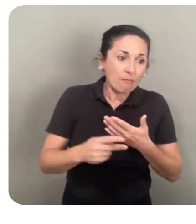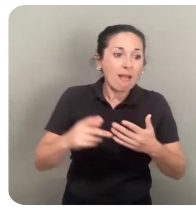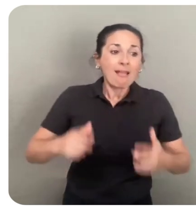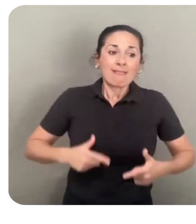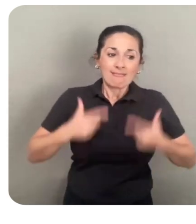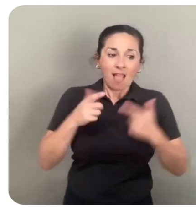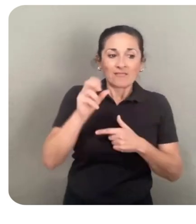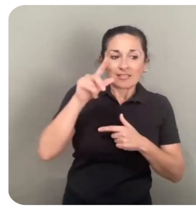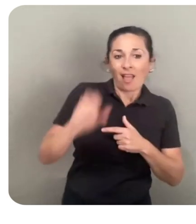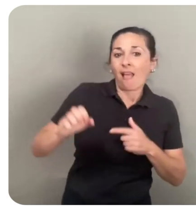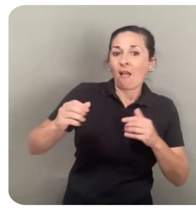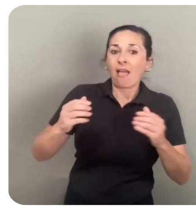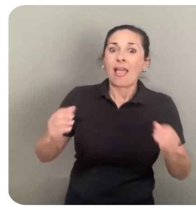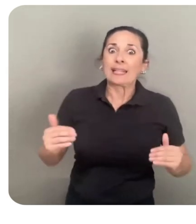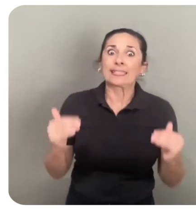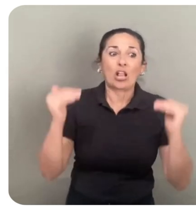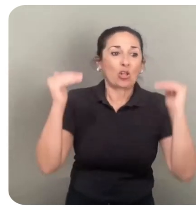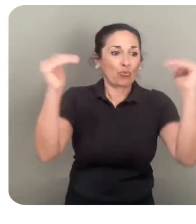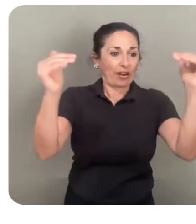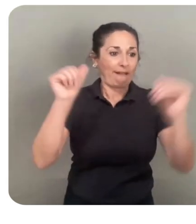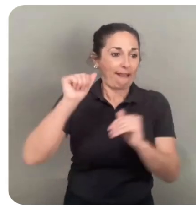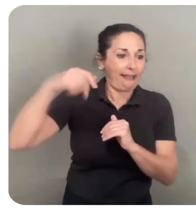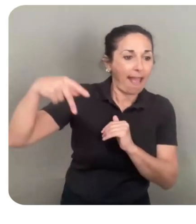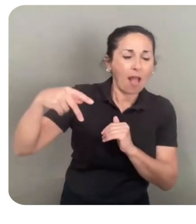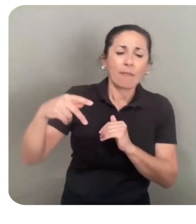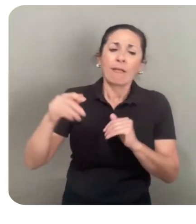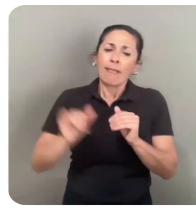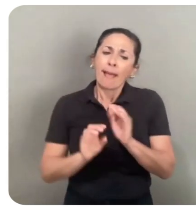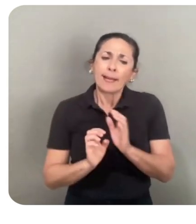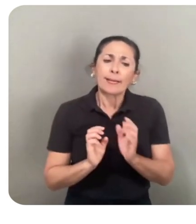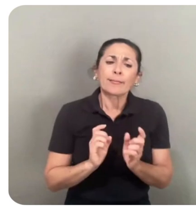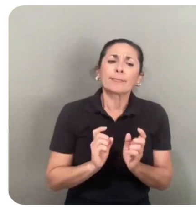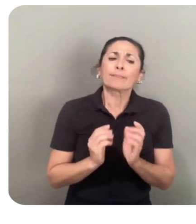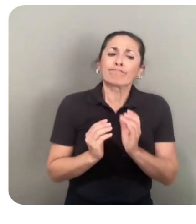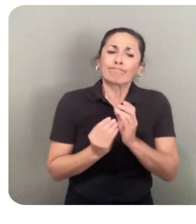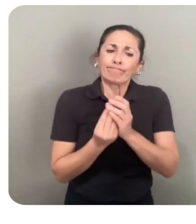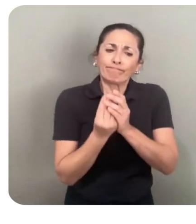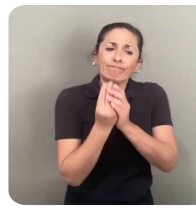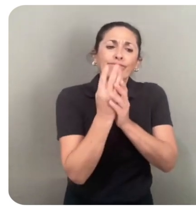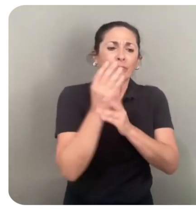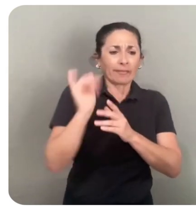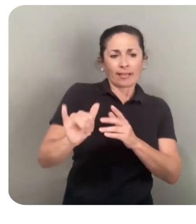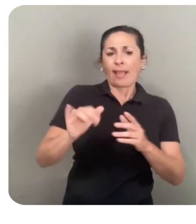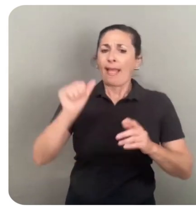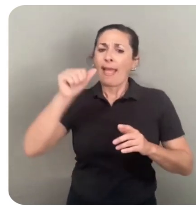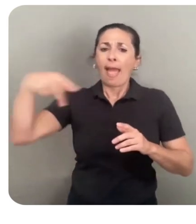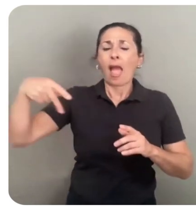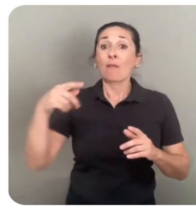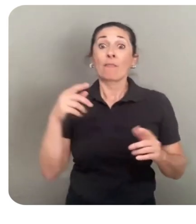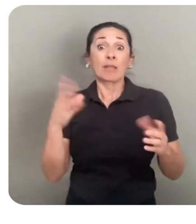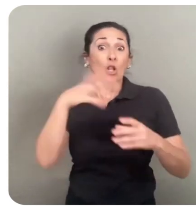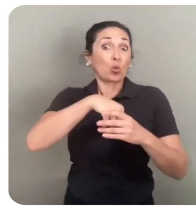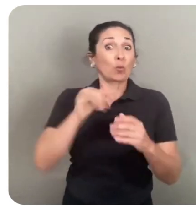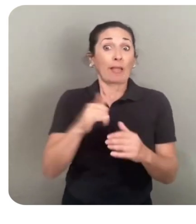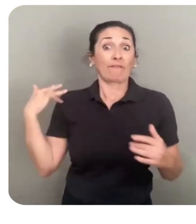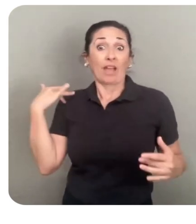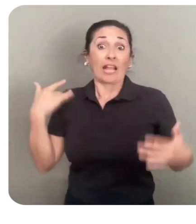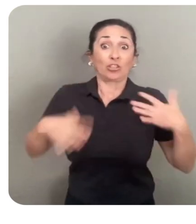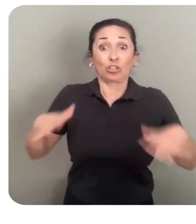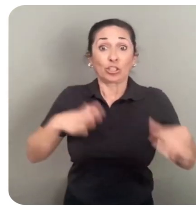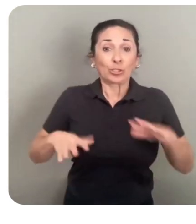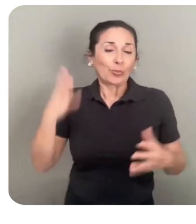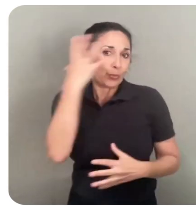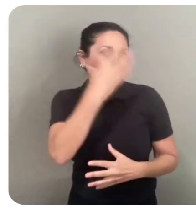apps on MetaQuest. Emerging lifestyle apps include categories like fashion, beauty, home design,